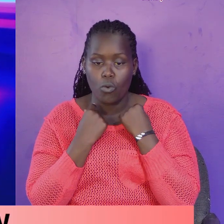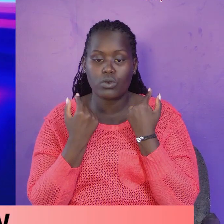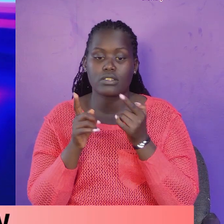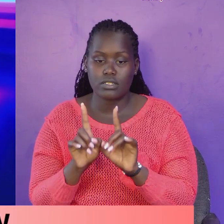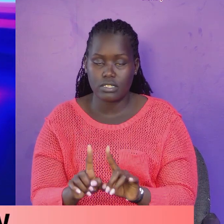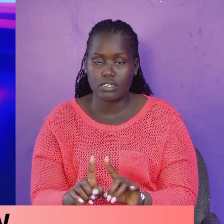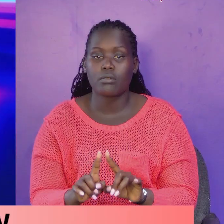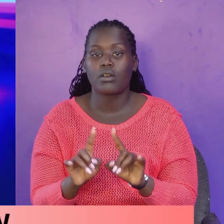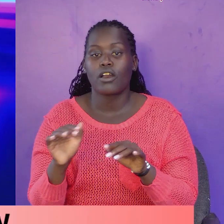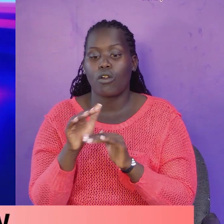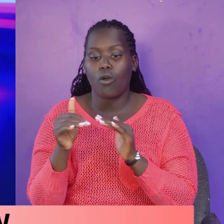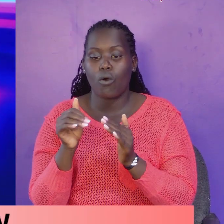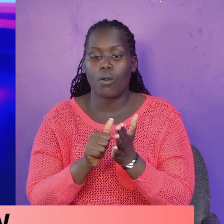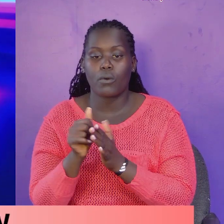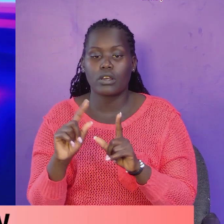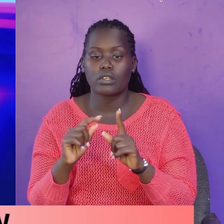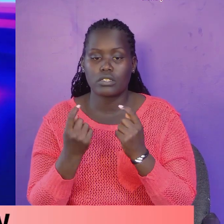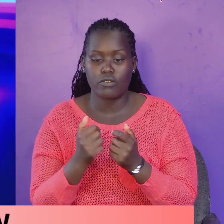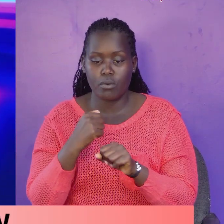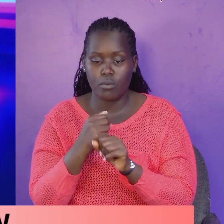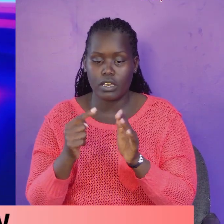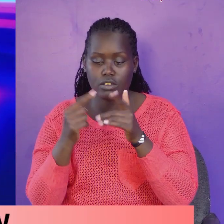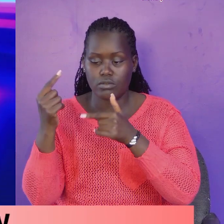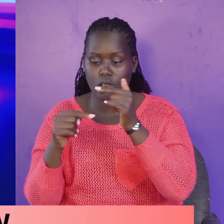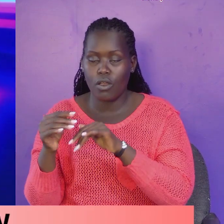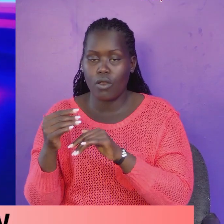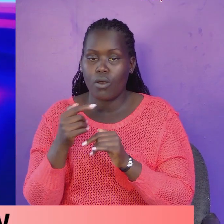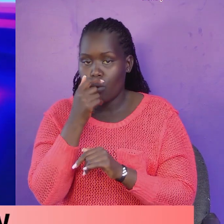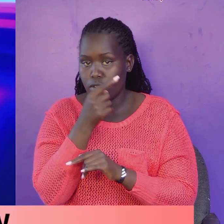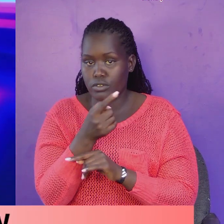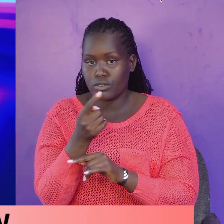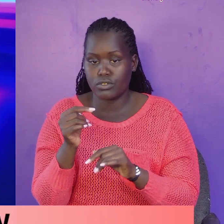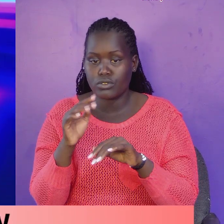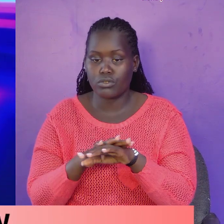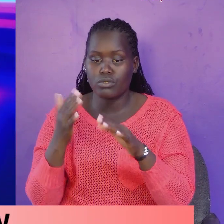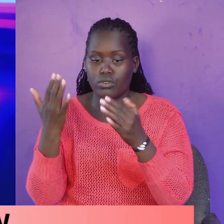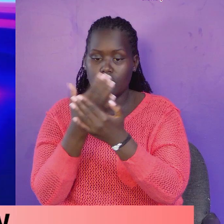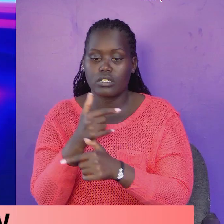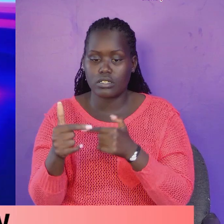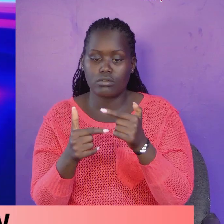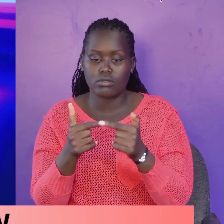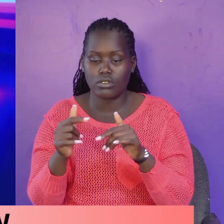for making this show a success. We wish you a good night and enjoy the rest of your viewing.